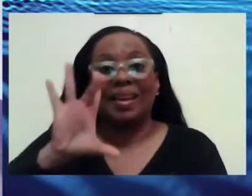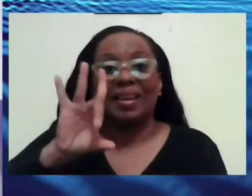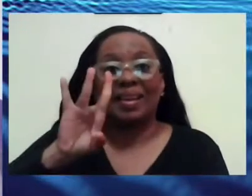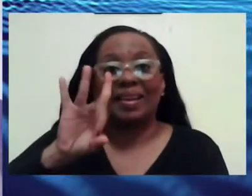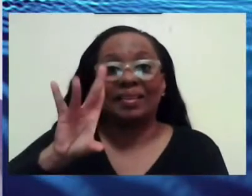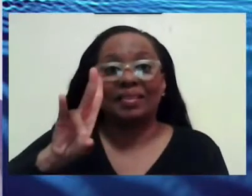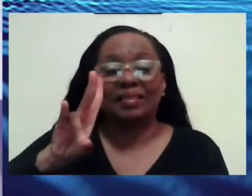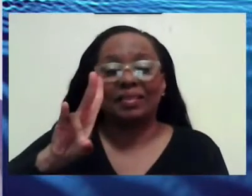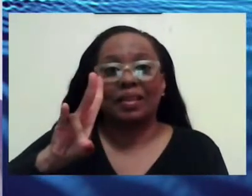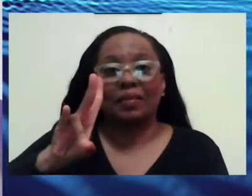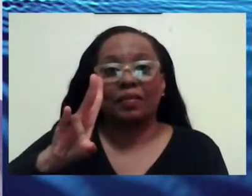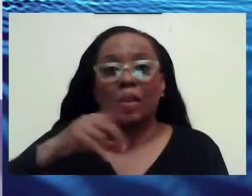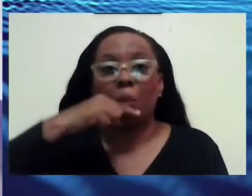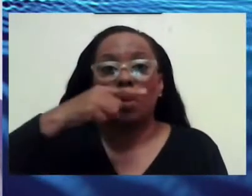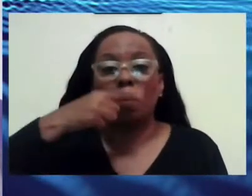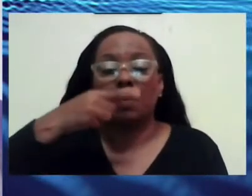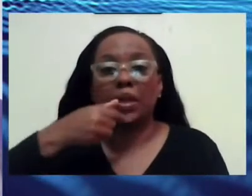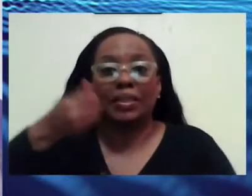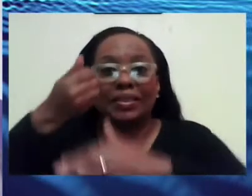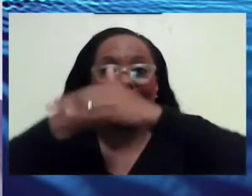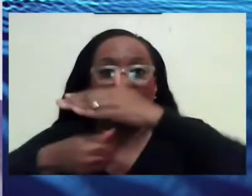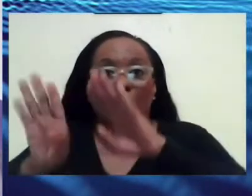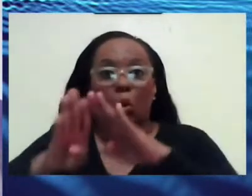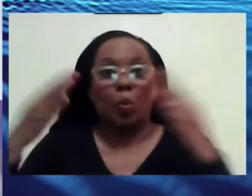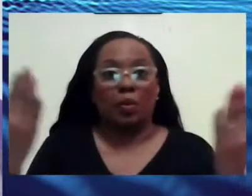shelters that are open, housing